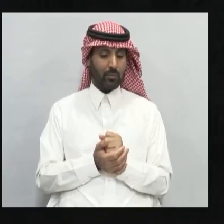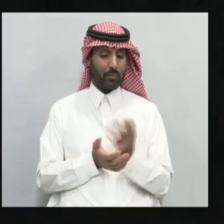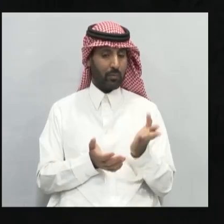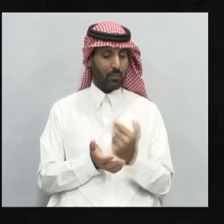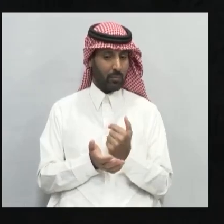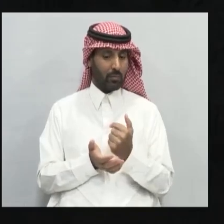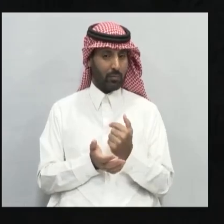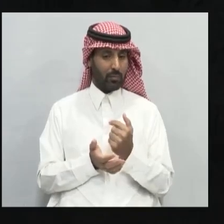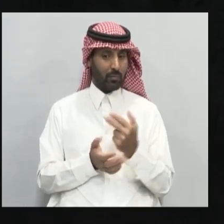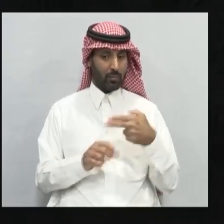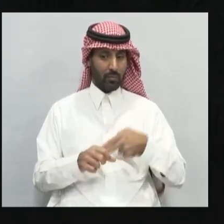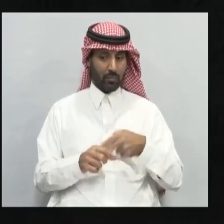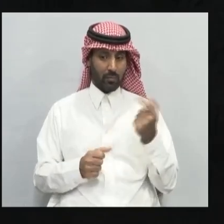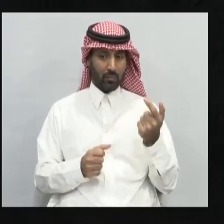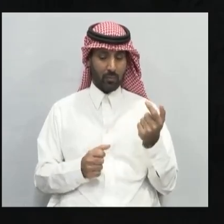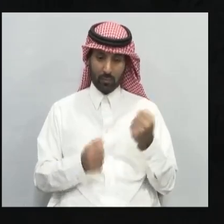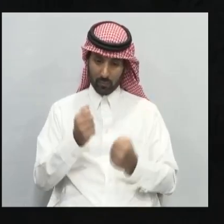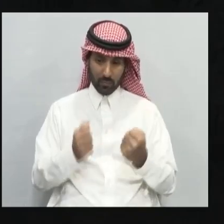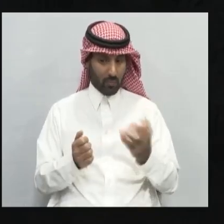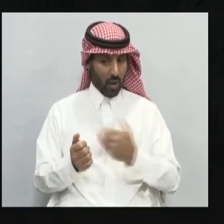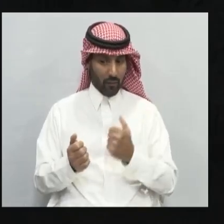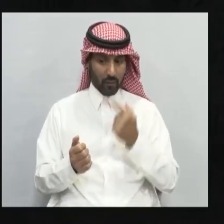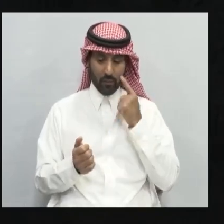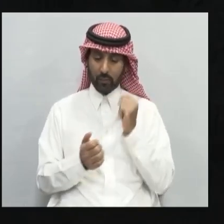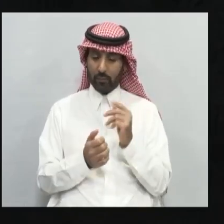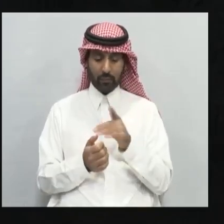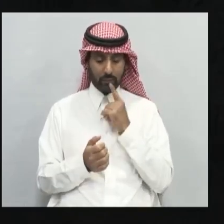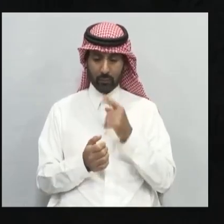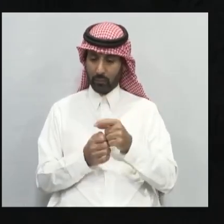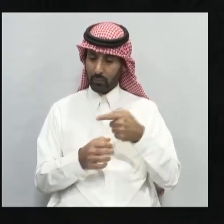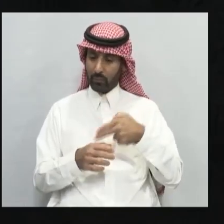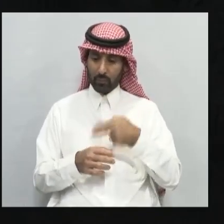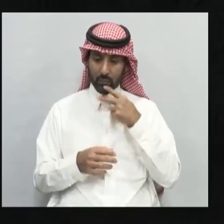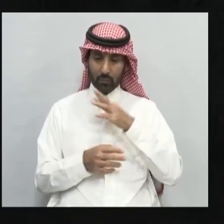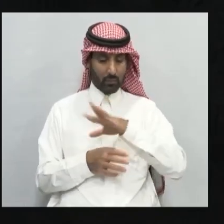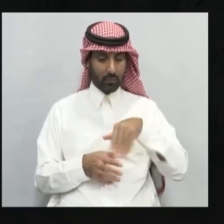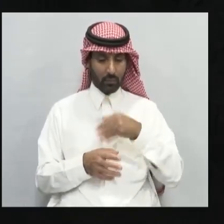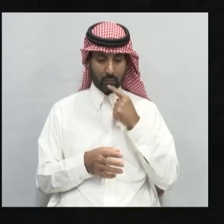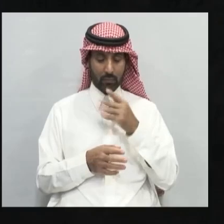We wouldn't be able to use cars or any gas-moved